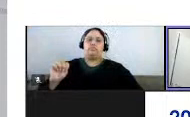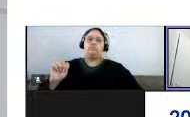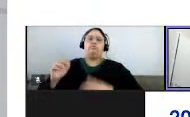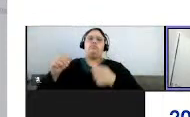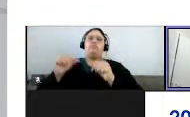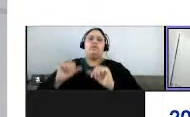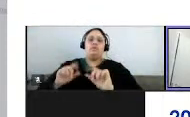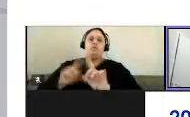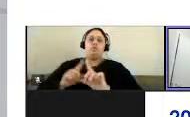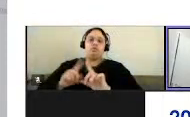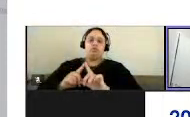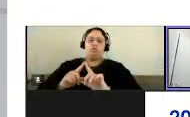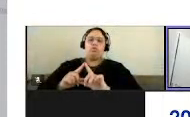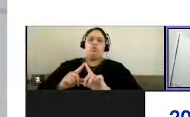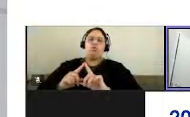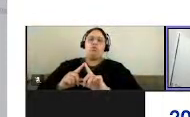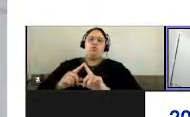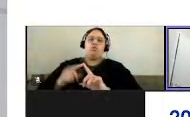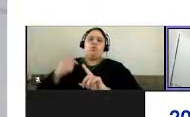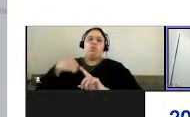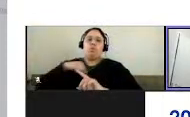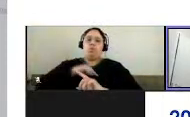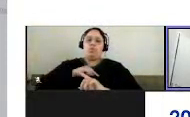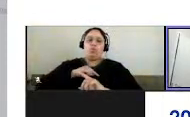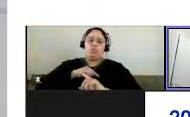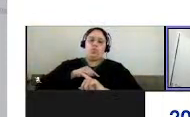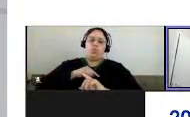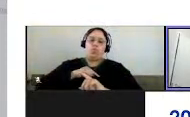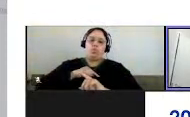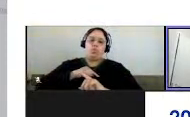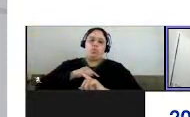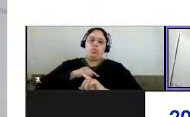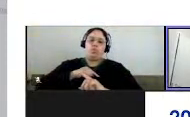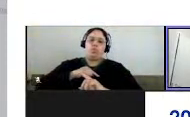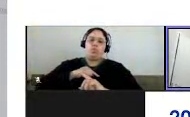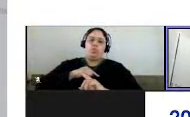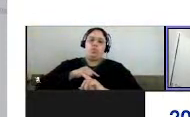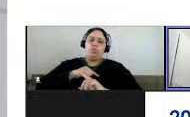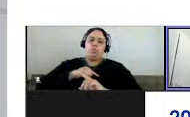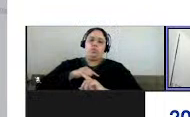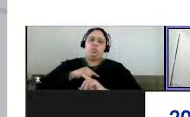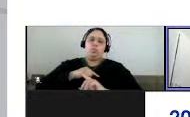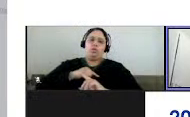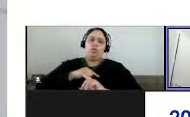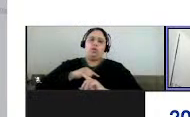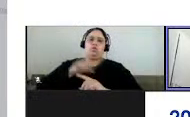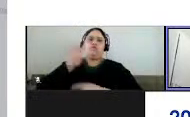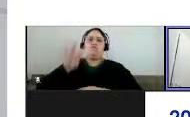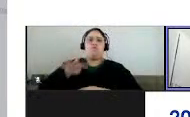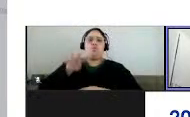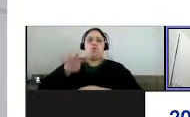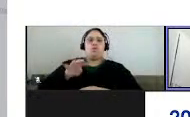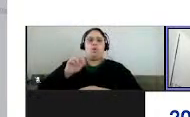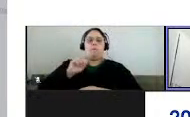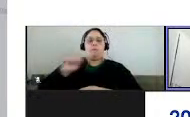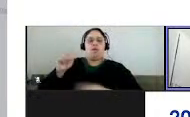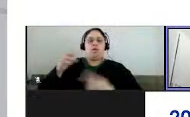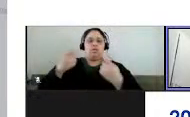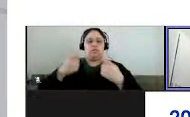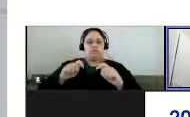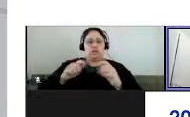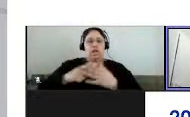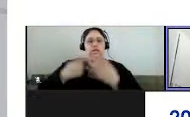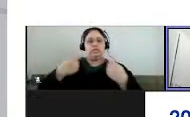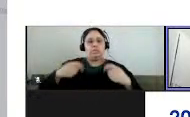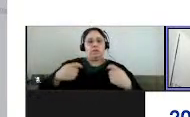Then, as indicated, we that was 14 million that was spent, and the expenditure items is